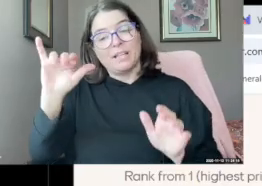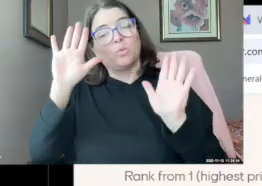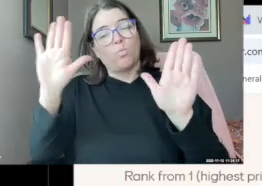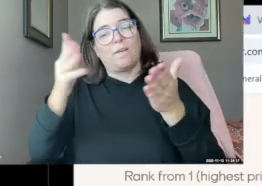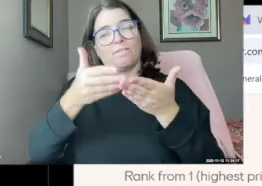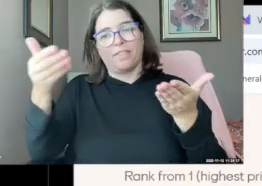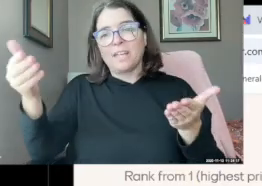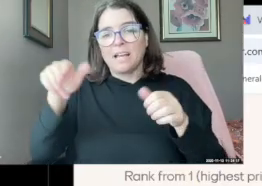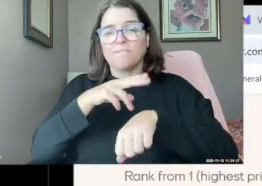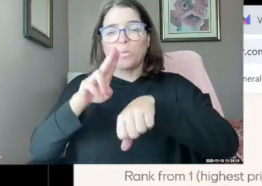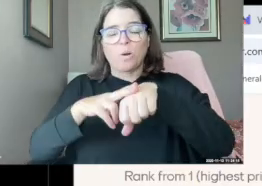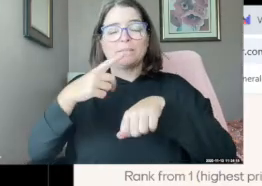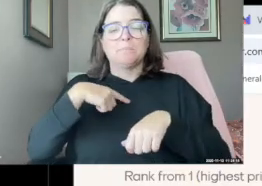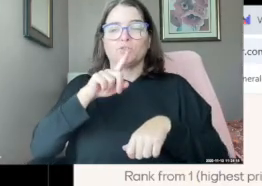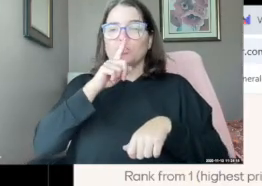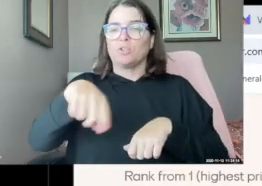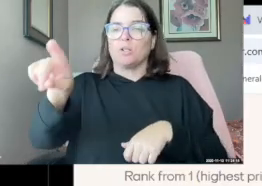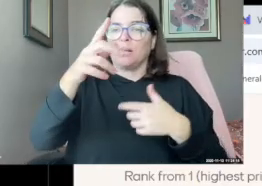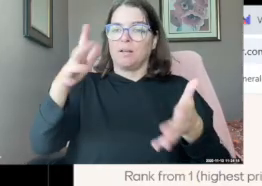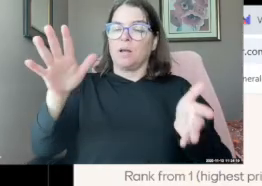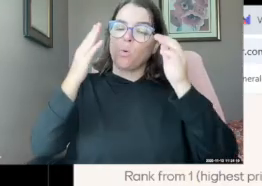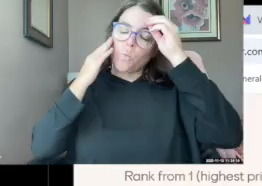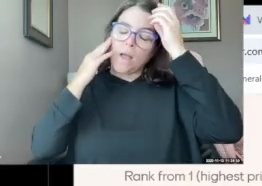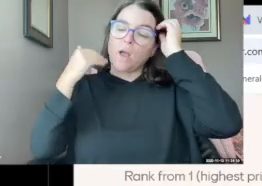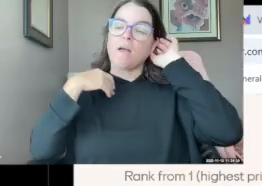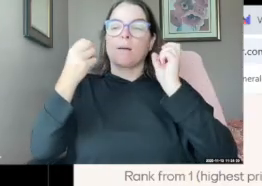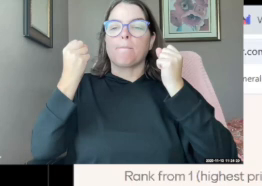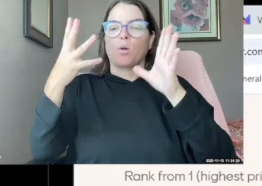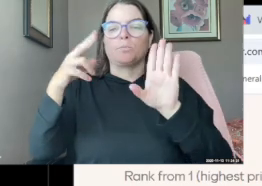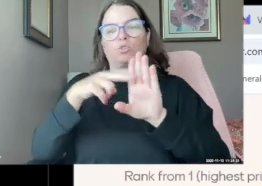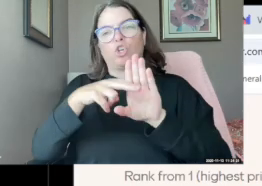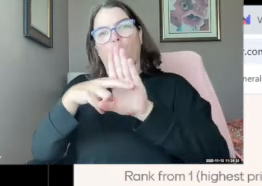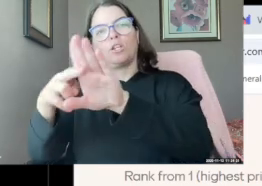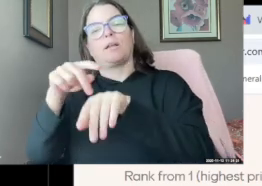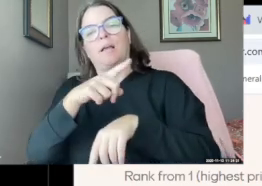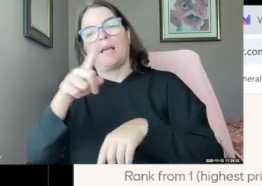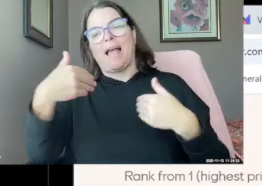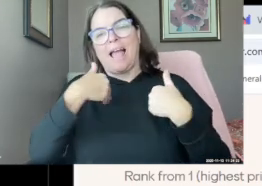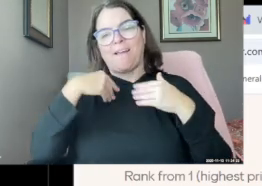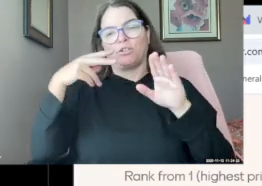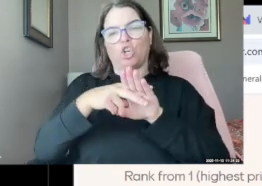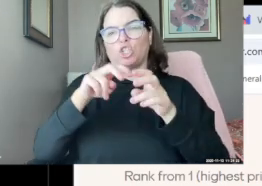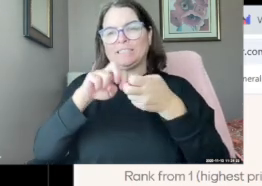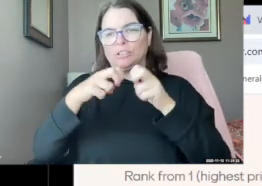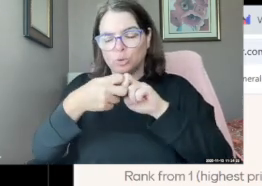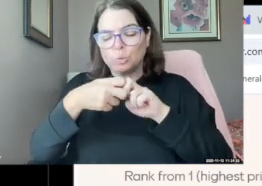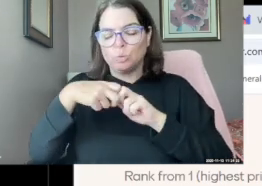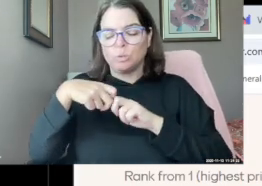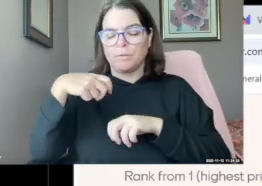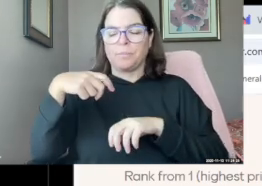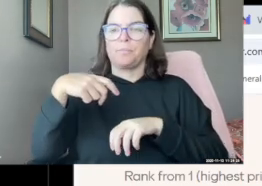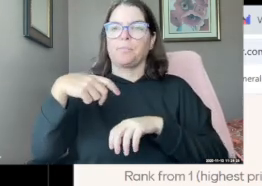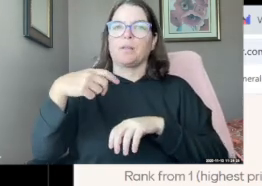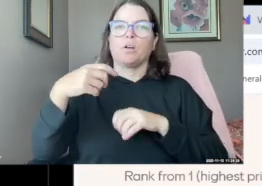outnumber gas station pumps as well, which I think is a wonderful thing. Of course, I'm sure you're aware that there